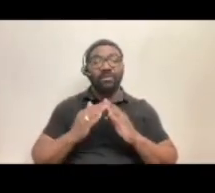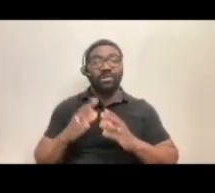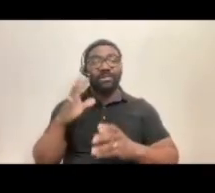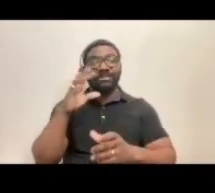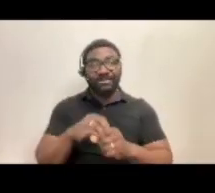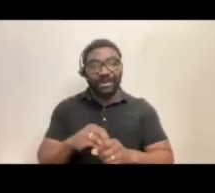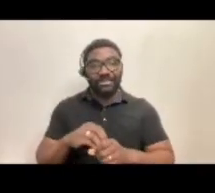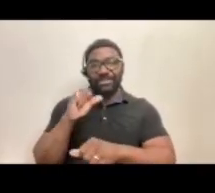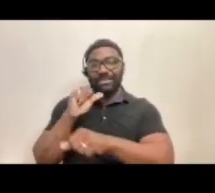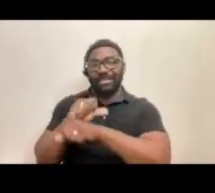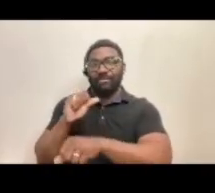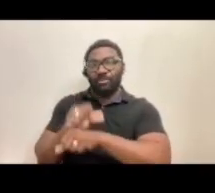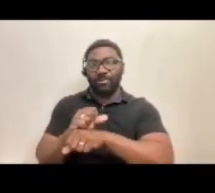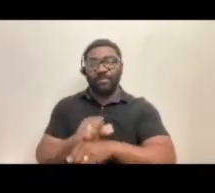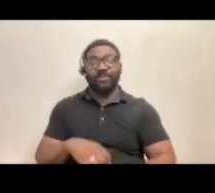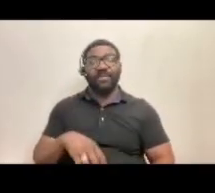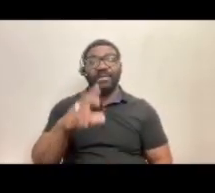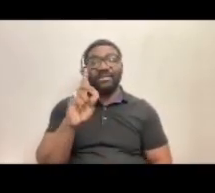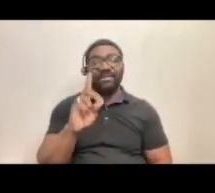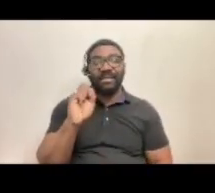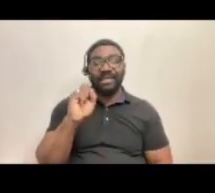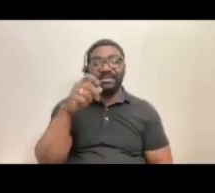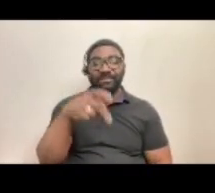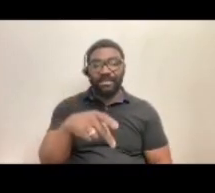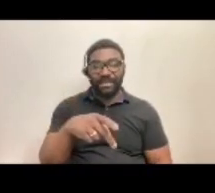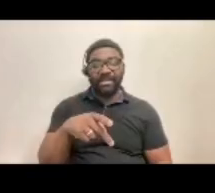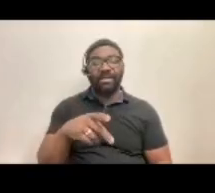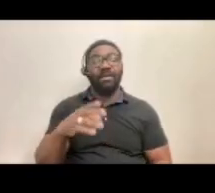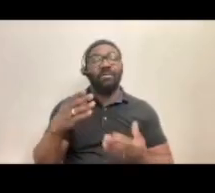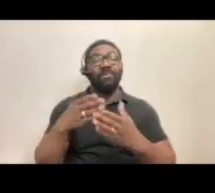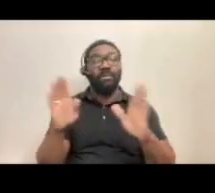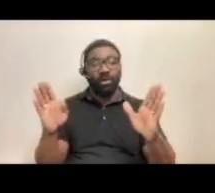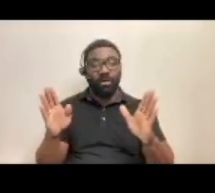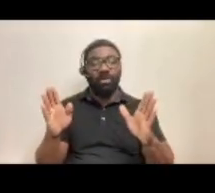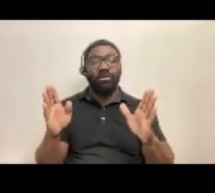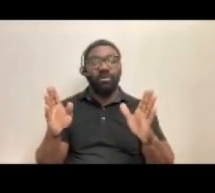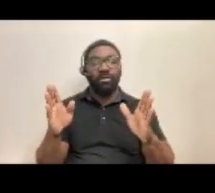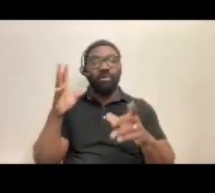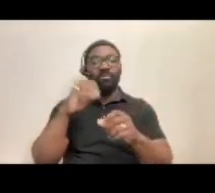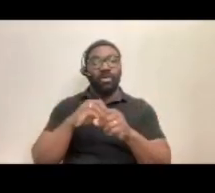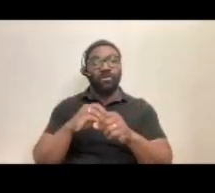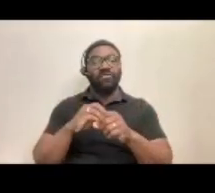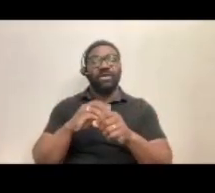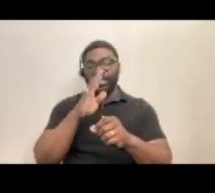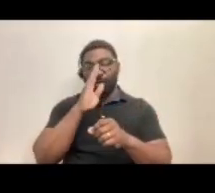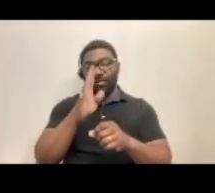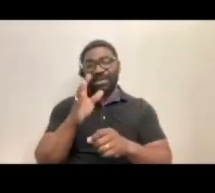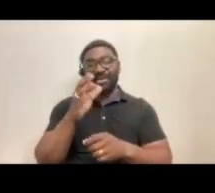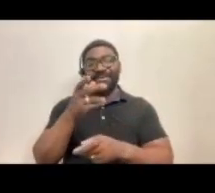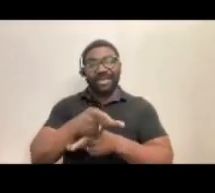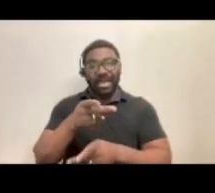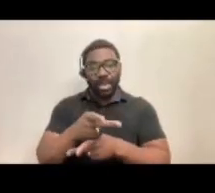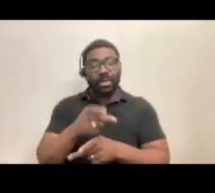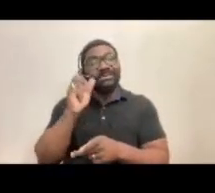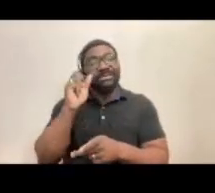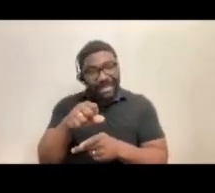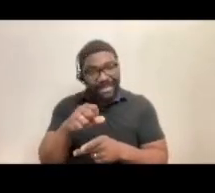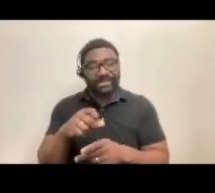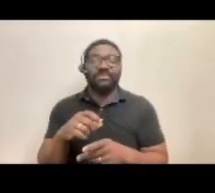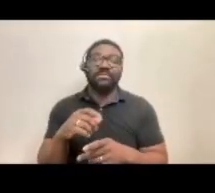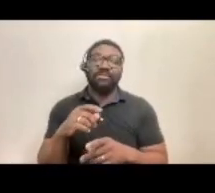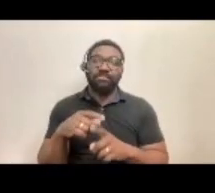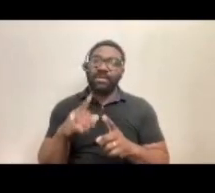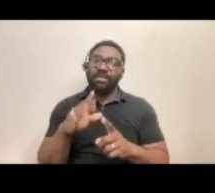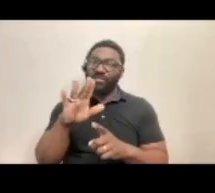So DSPs are part of the broader umbrella of the direct care workforce, but the work that they do really goes